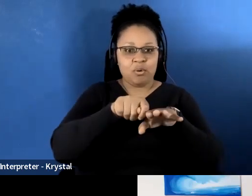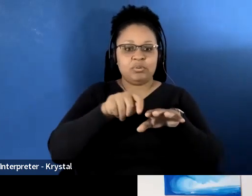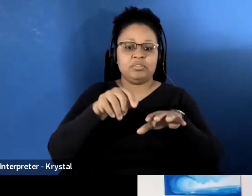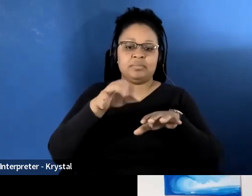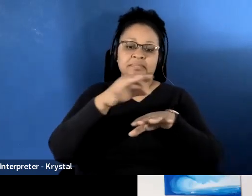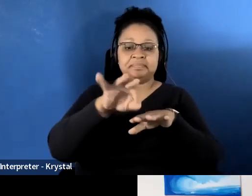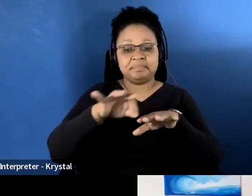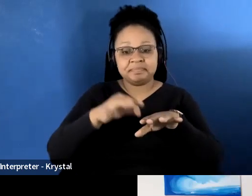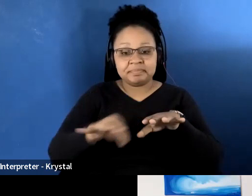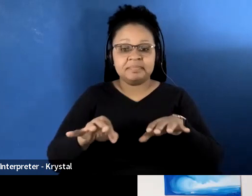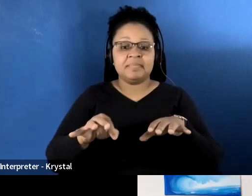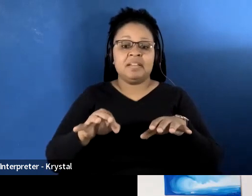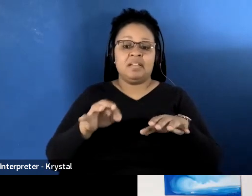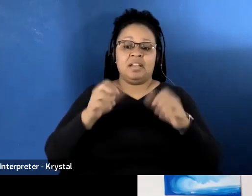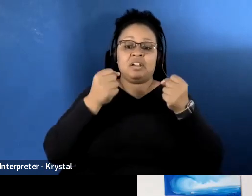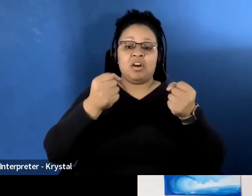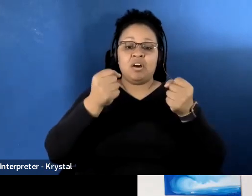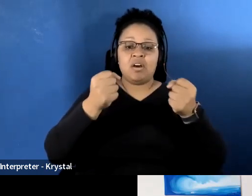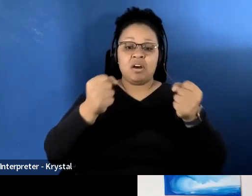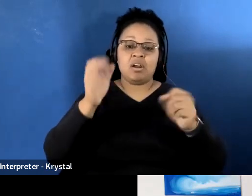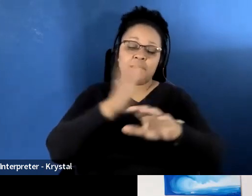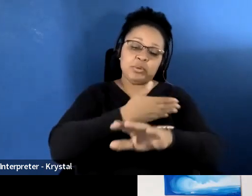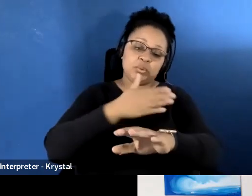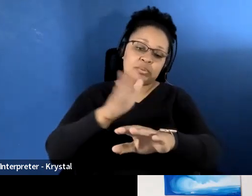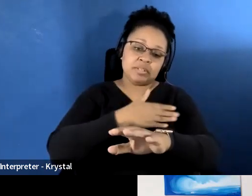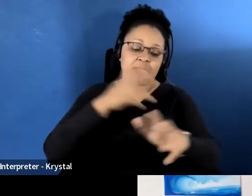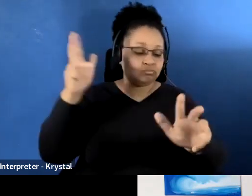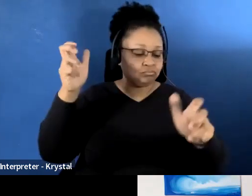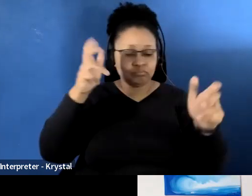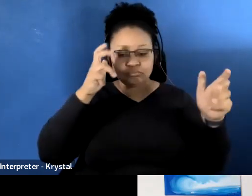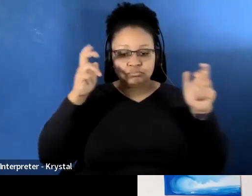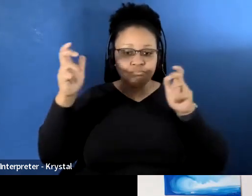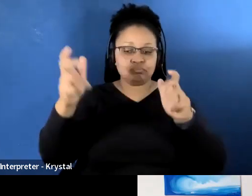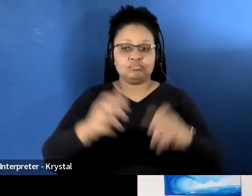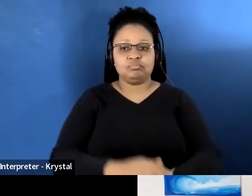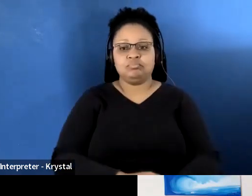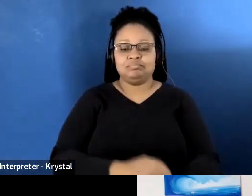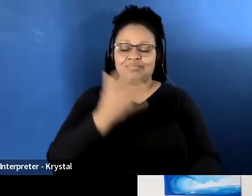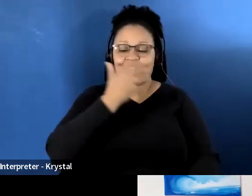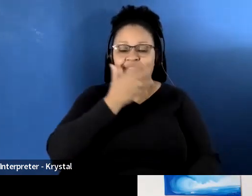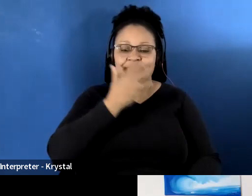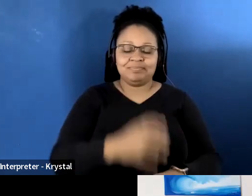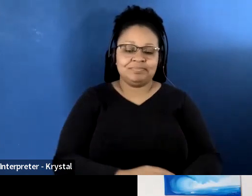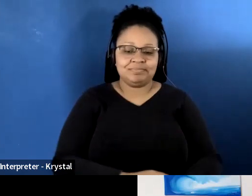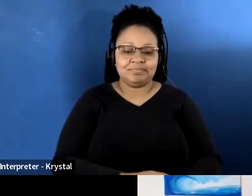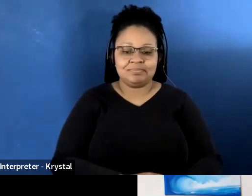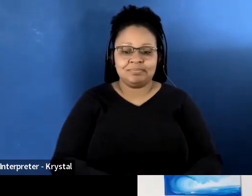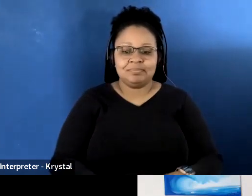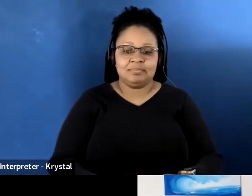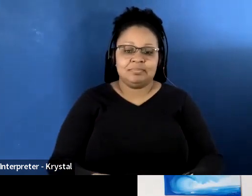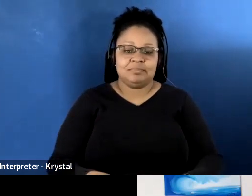music. Lately, I've been making more time for quiet time, no noise. That's awesome.